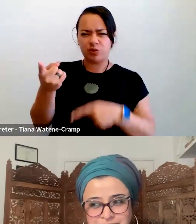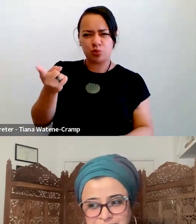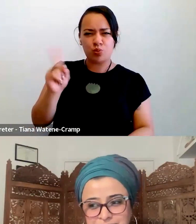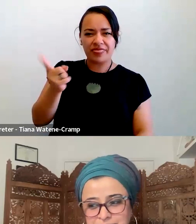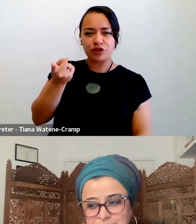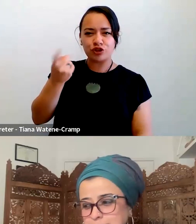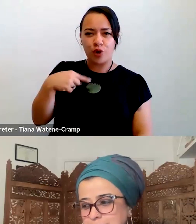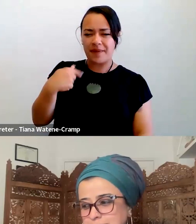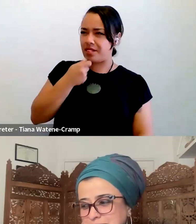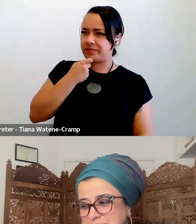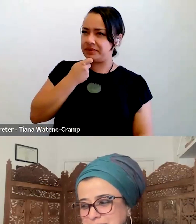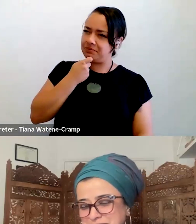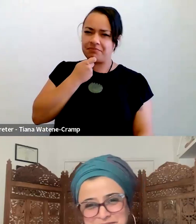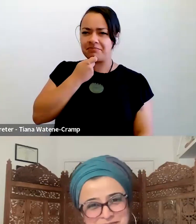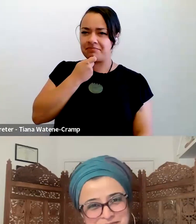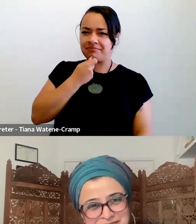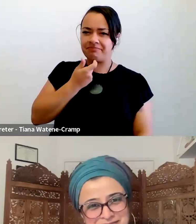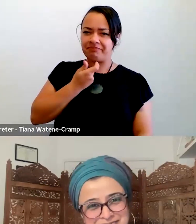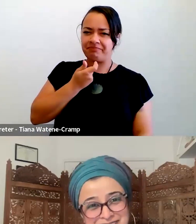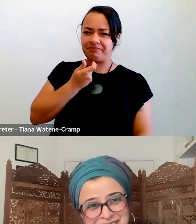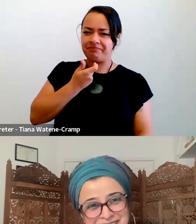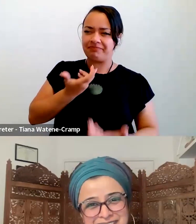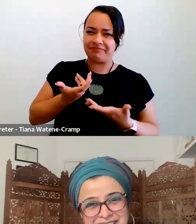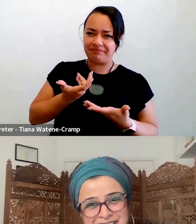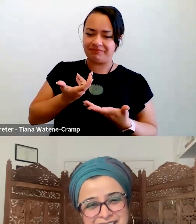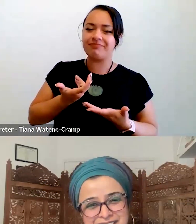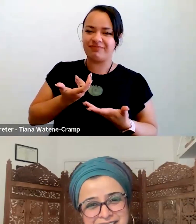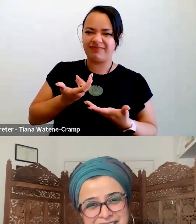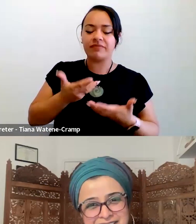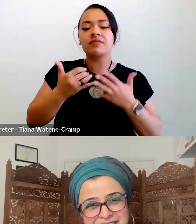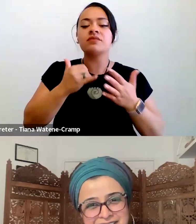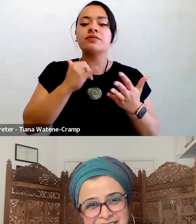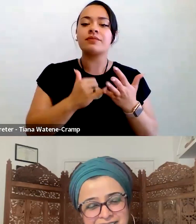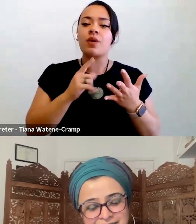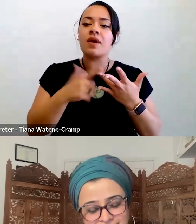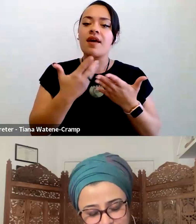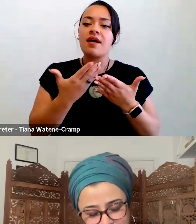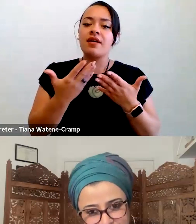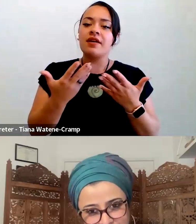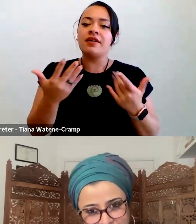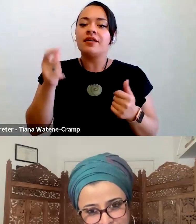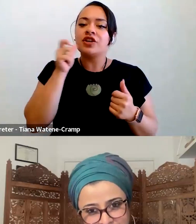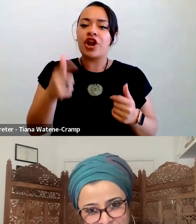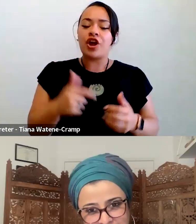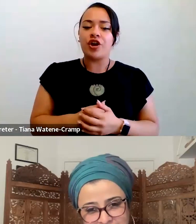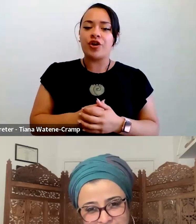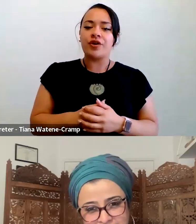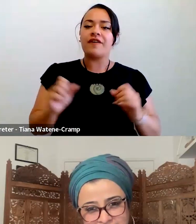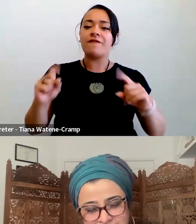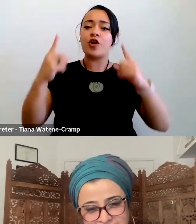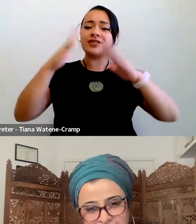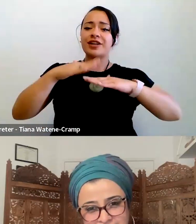Sorry, have to have a laugh there. But so how do you feel? And I know First Nations